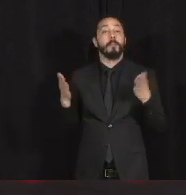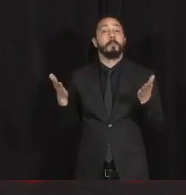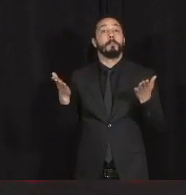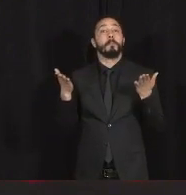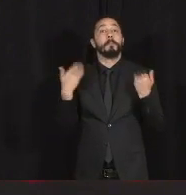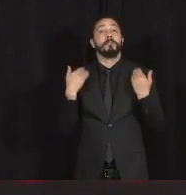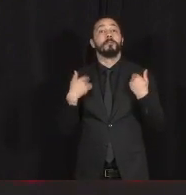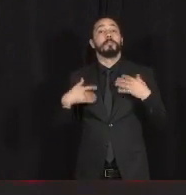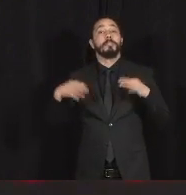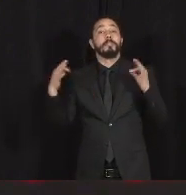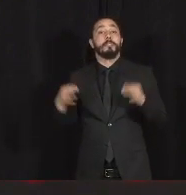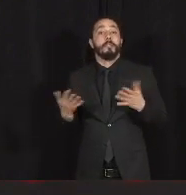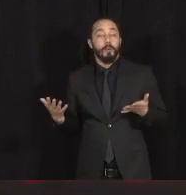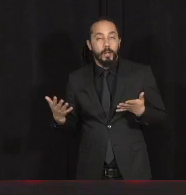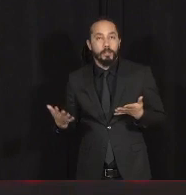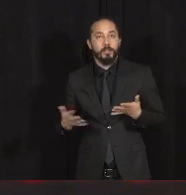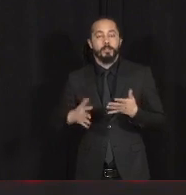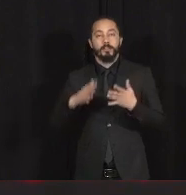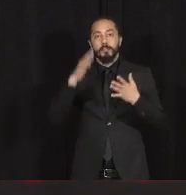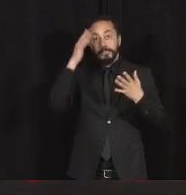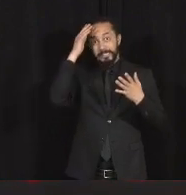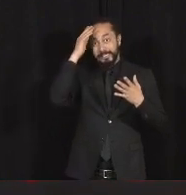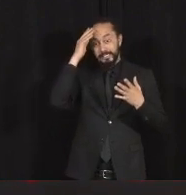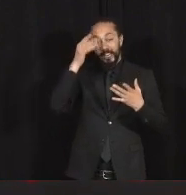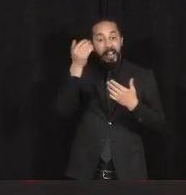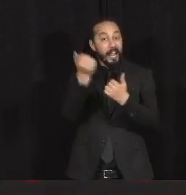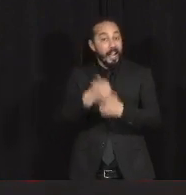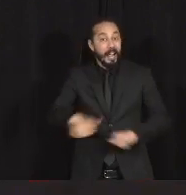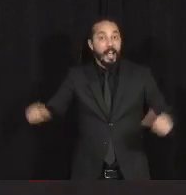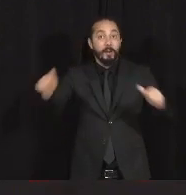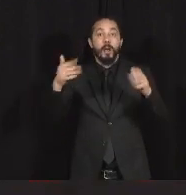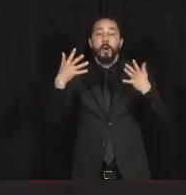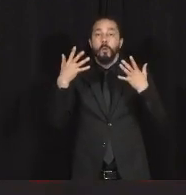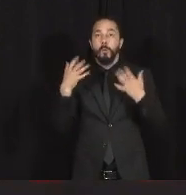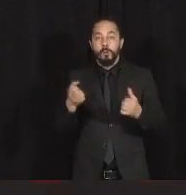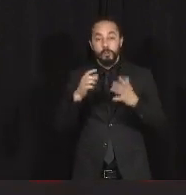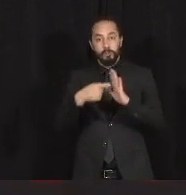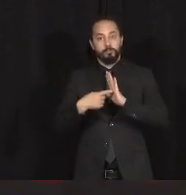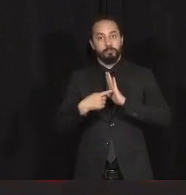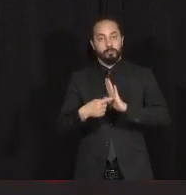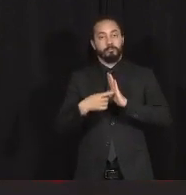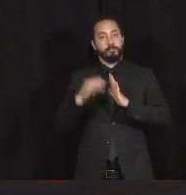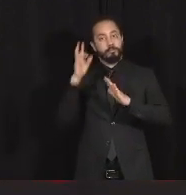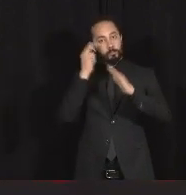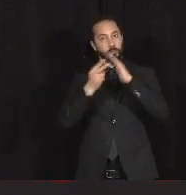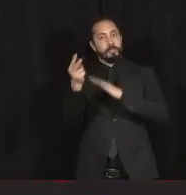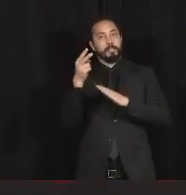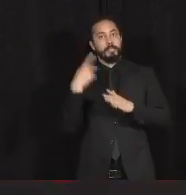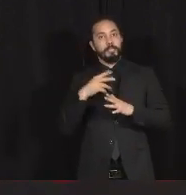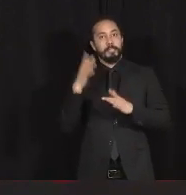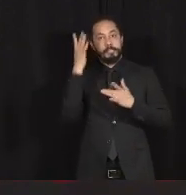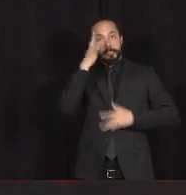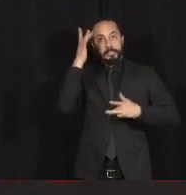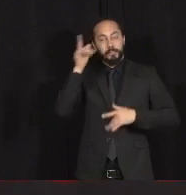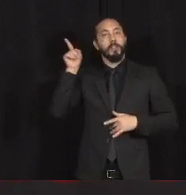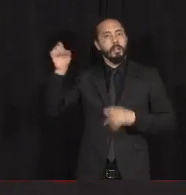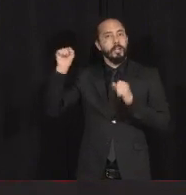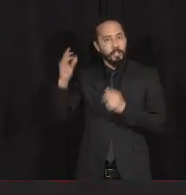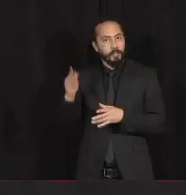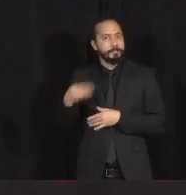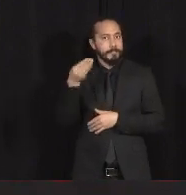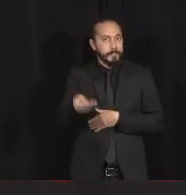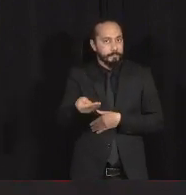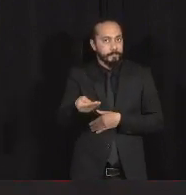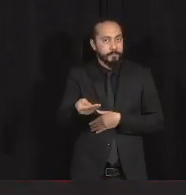anybody who wishes to model this disease. I think that's a very sensible thing. Modeling as you move